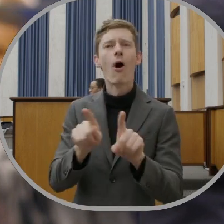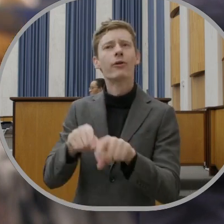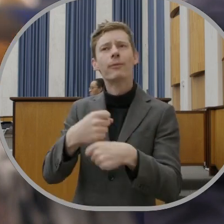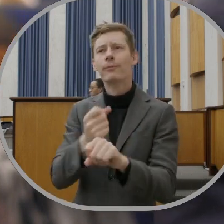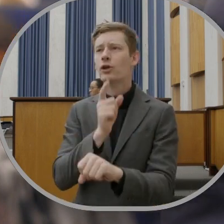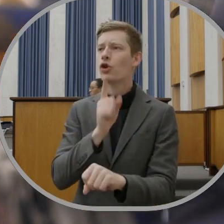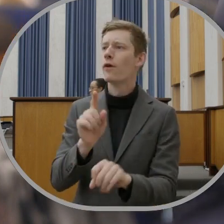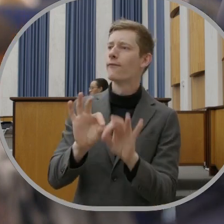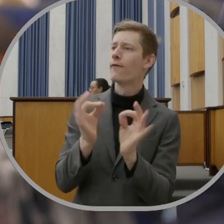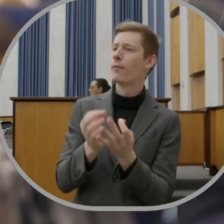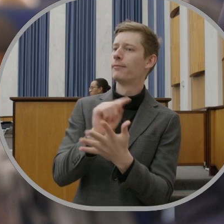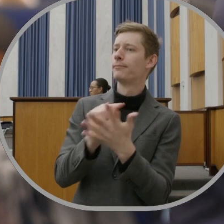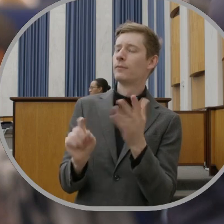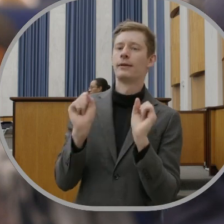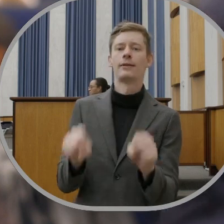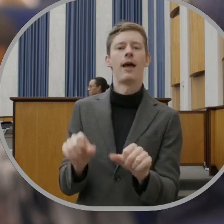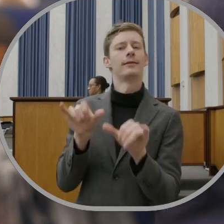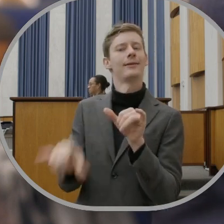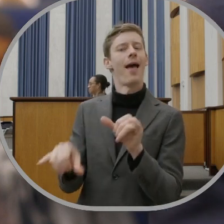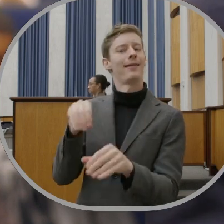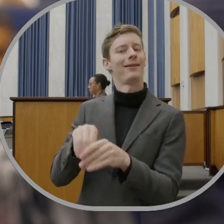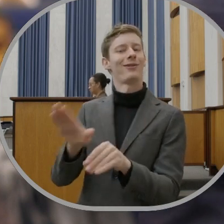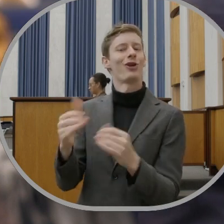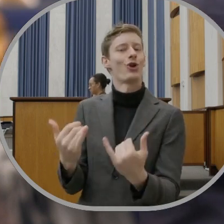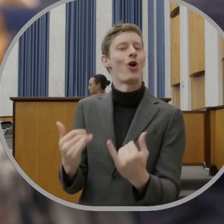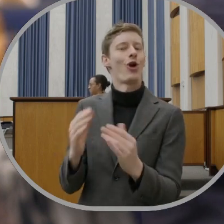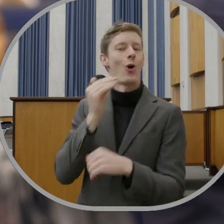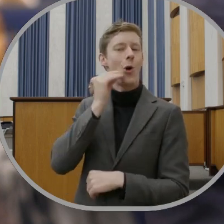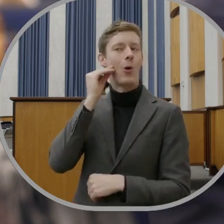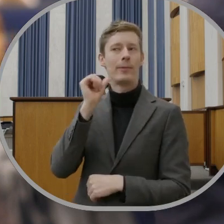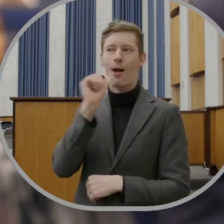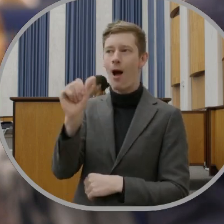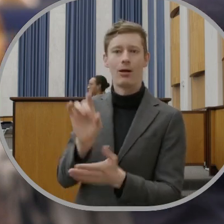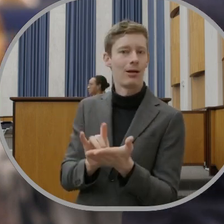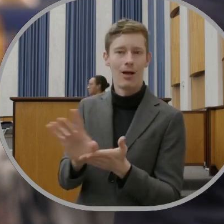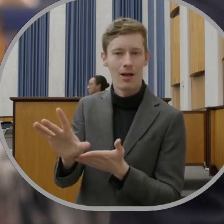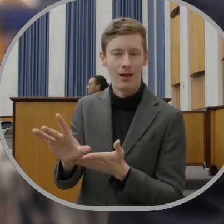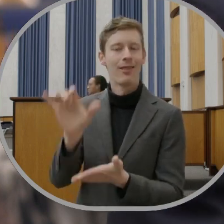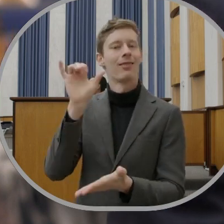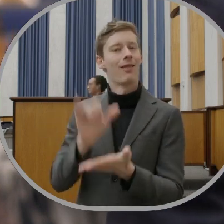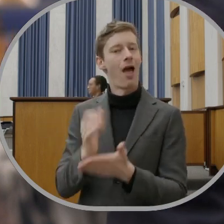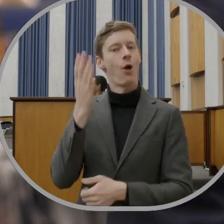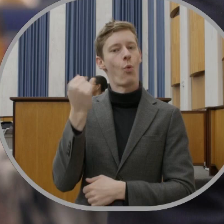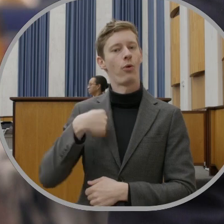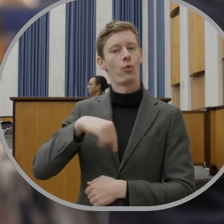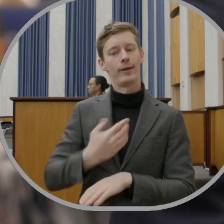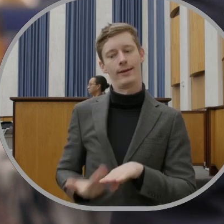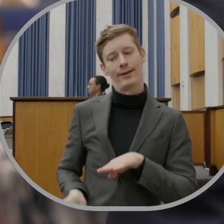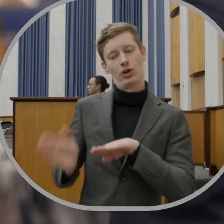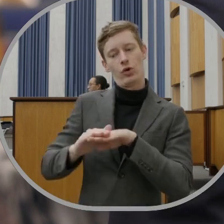that families can stay in their current homes. That is why we are also increasing the allocation to the